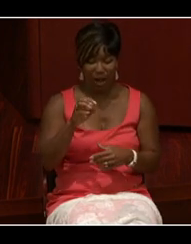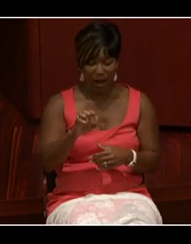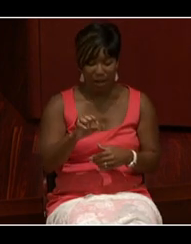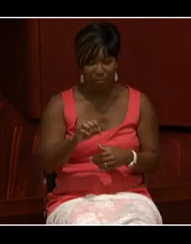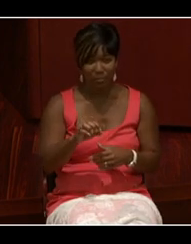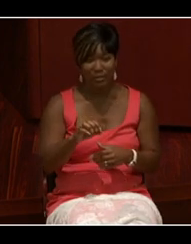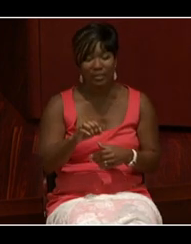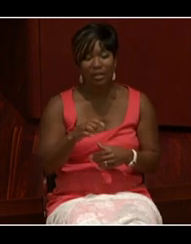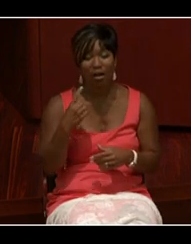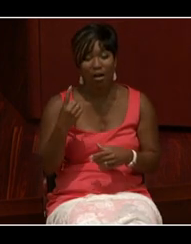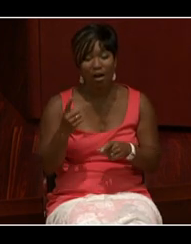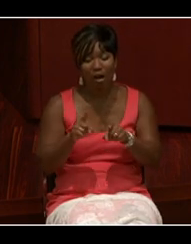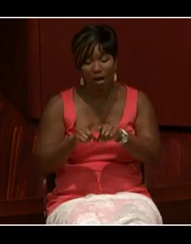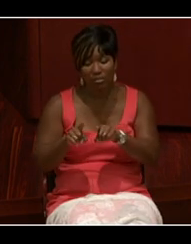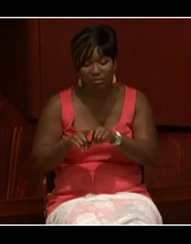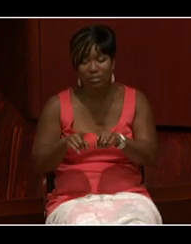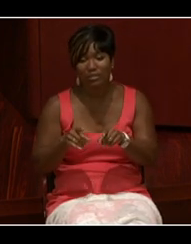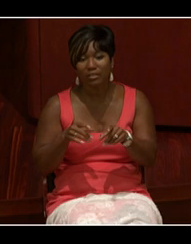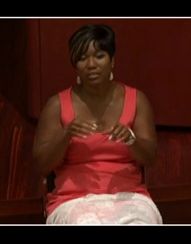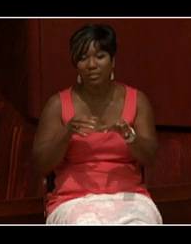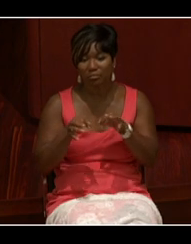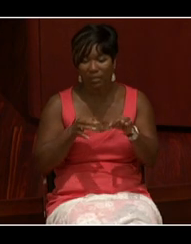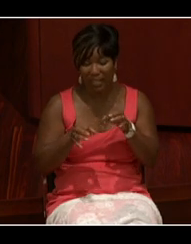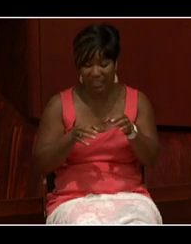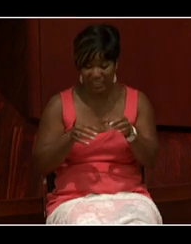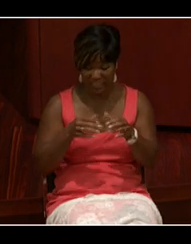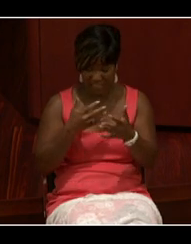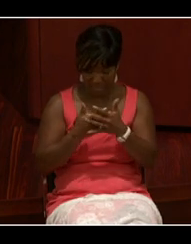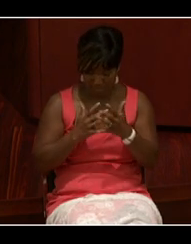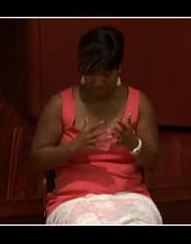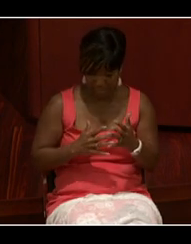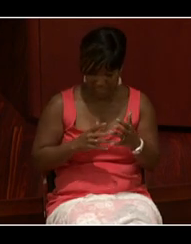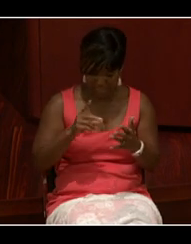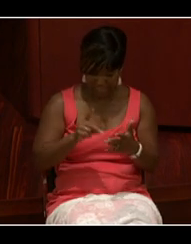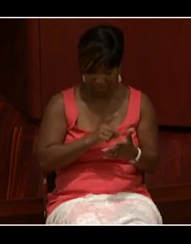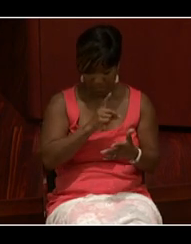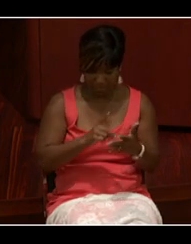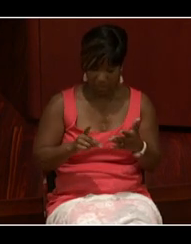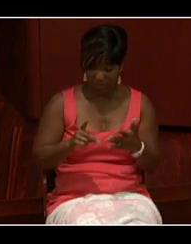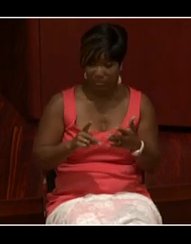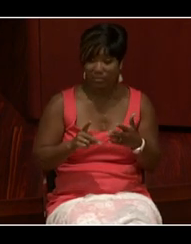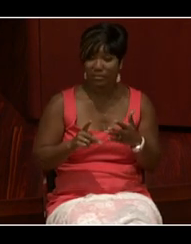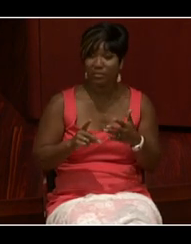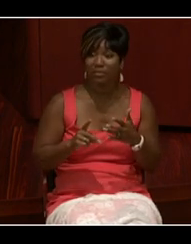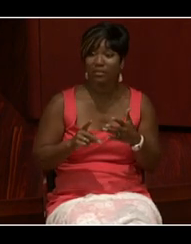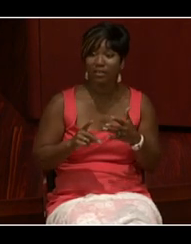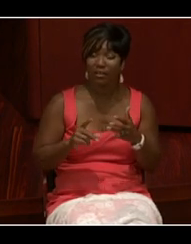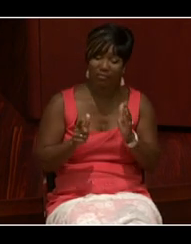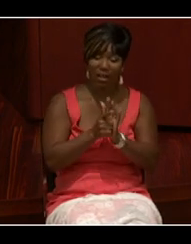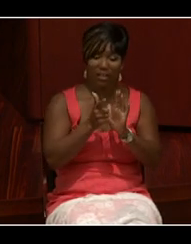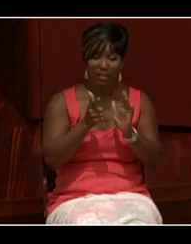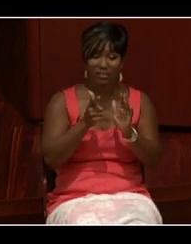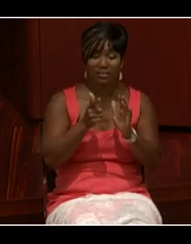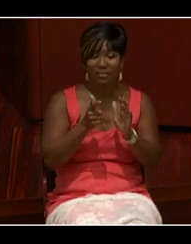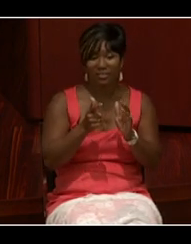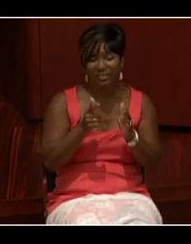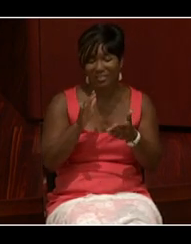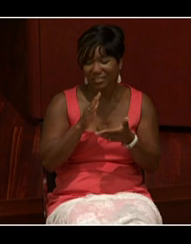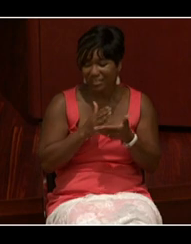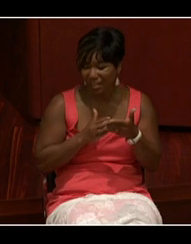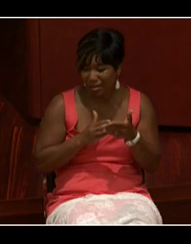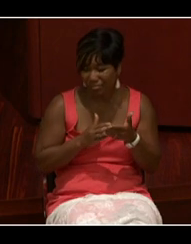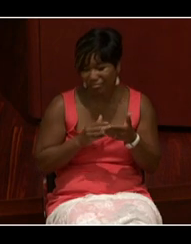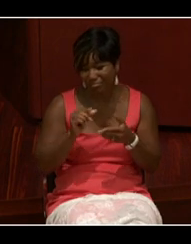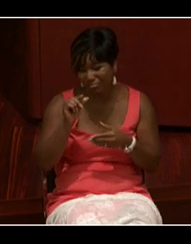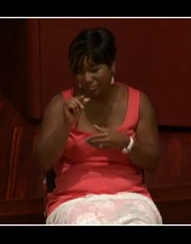inmate's disciplinary violations. These violations range from rather petty violations, such as talking in the lunch line,